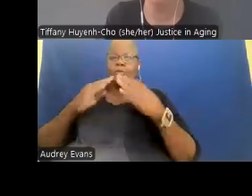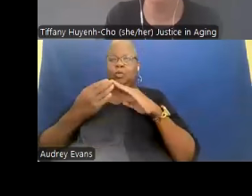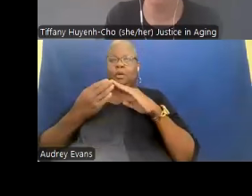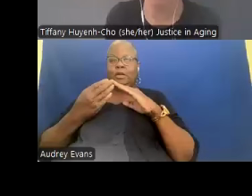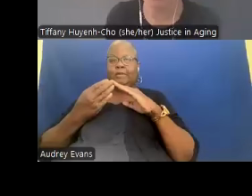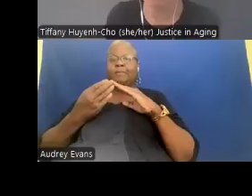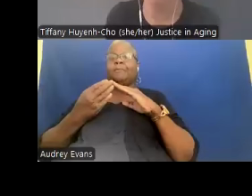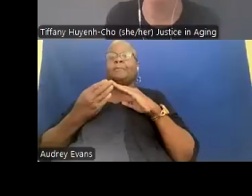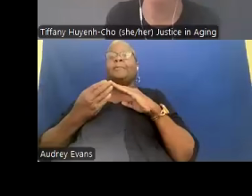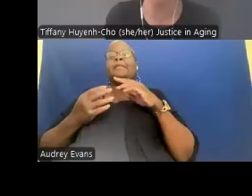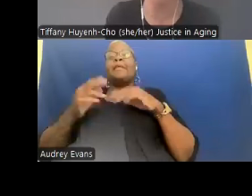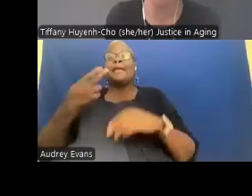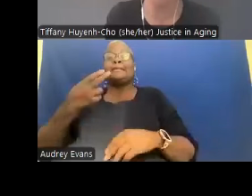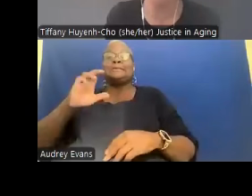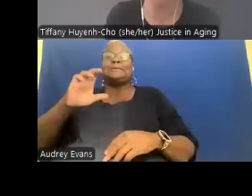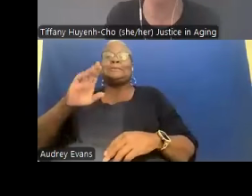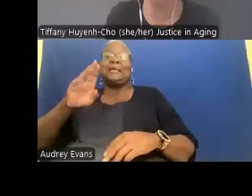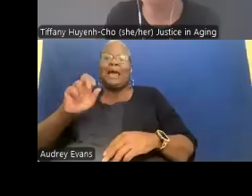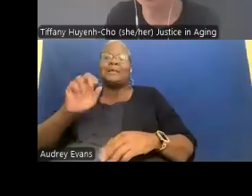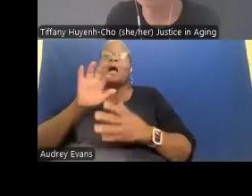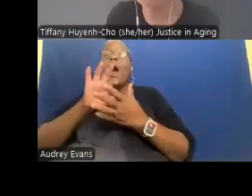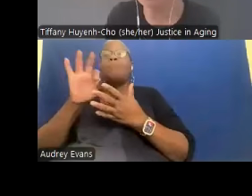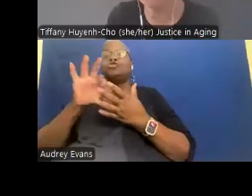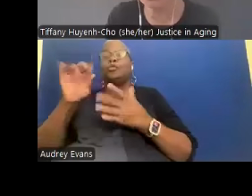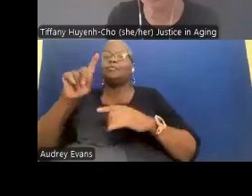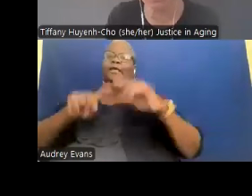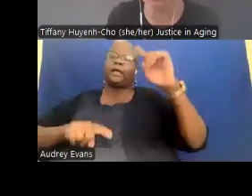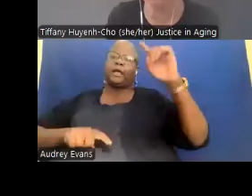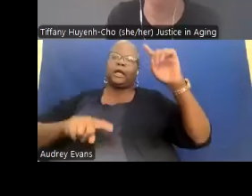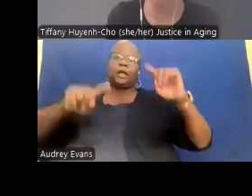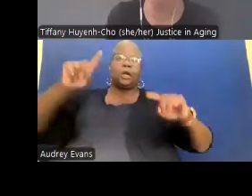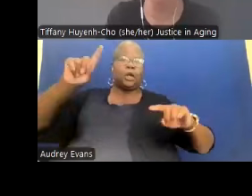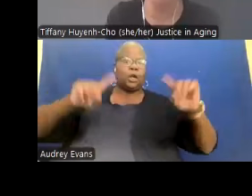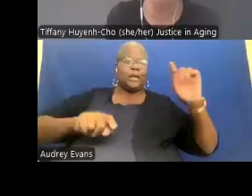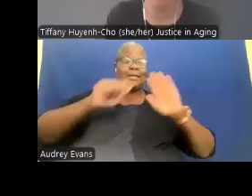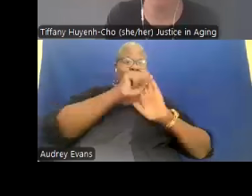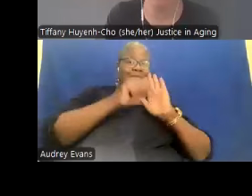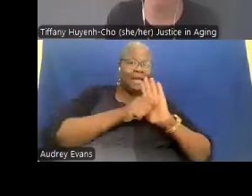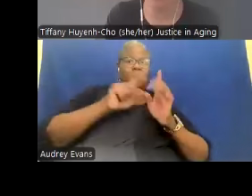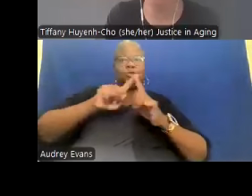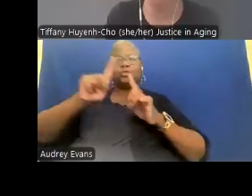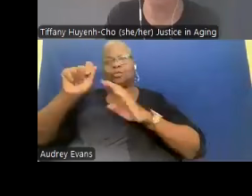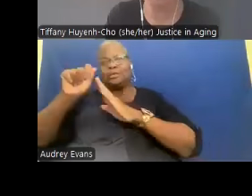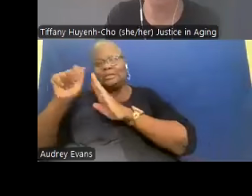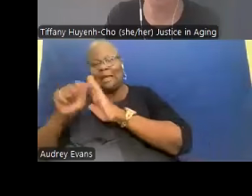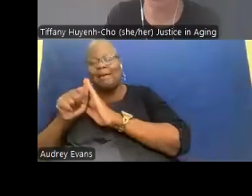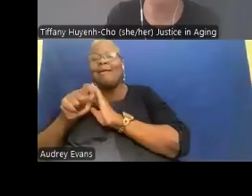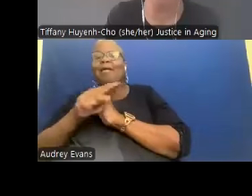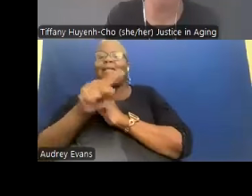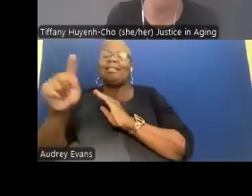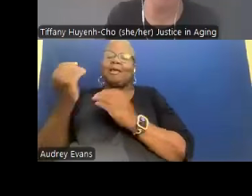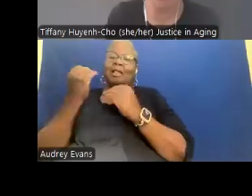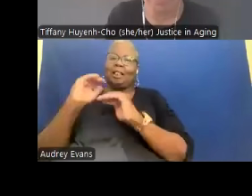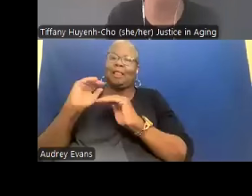HCBS is optional, and that means they can also be varied among states, and states can even limit